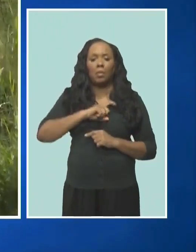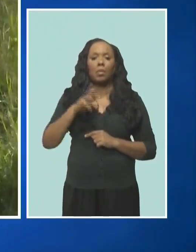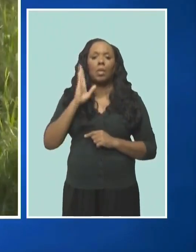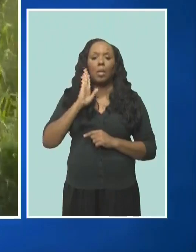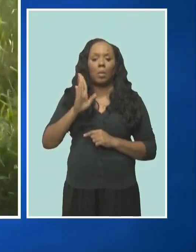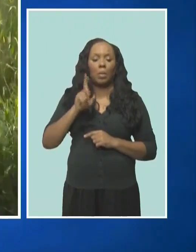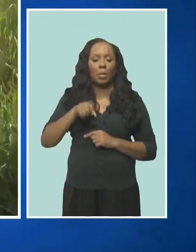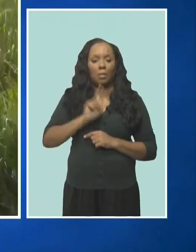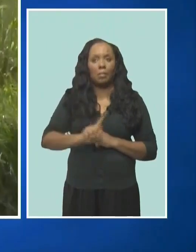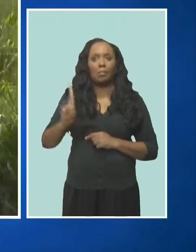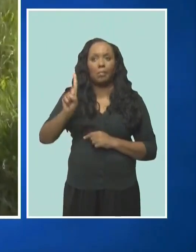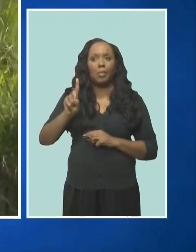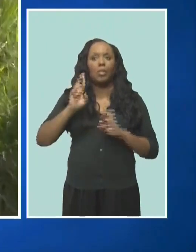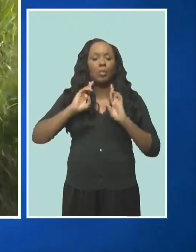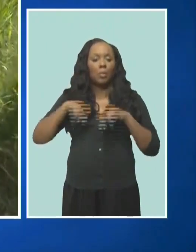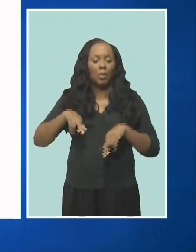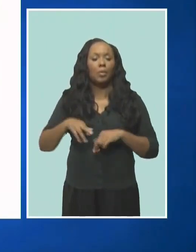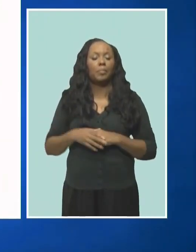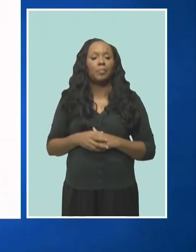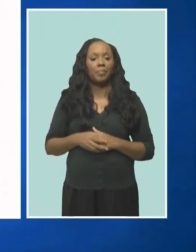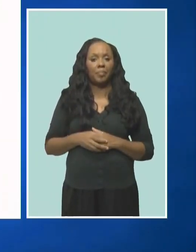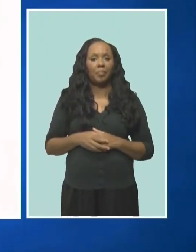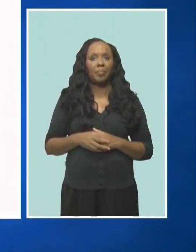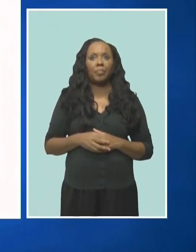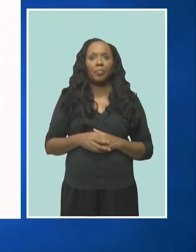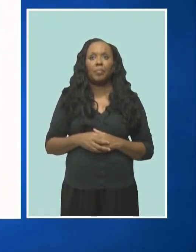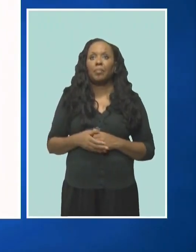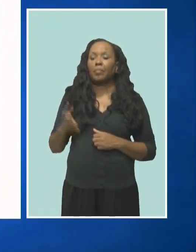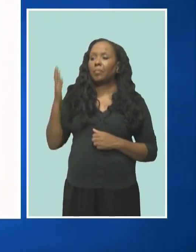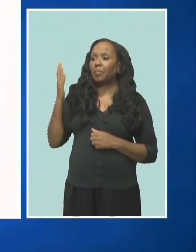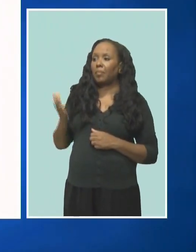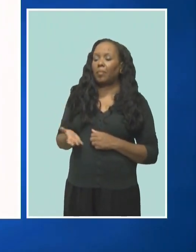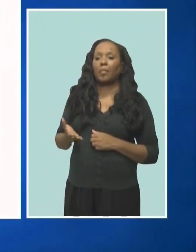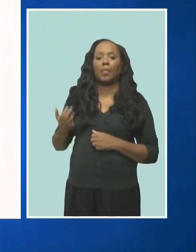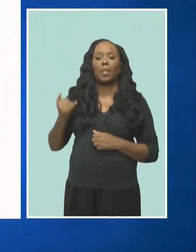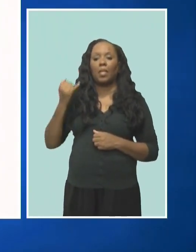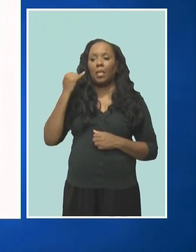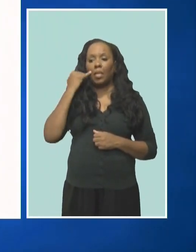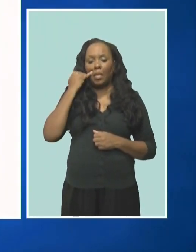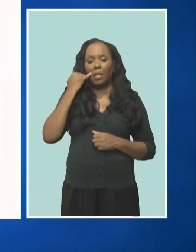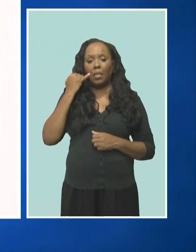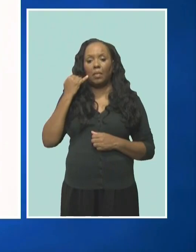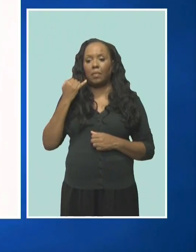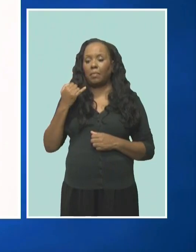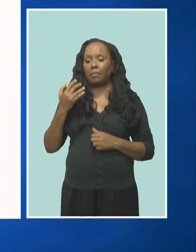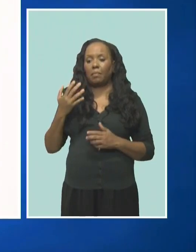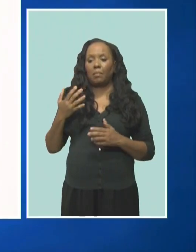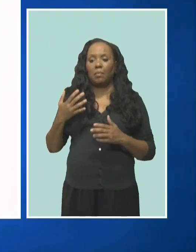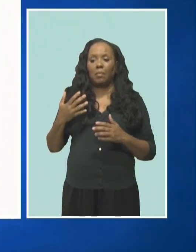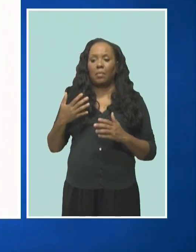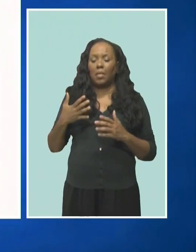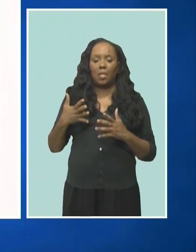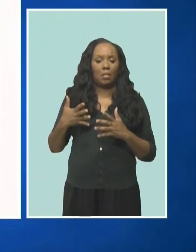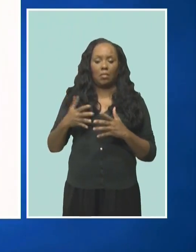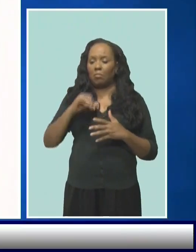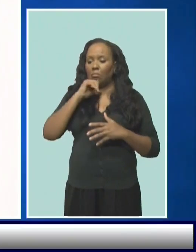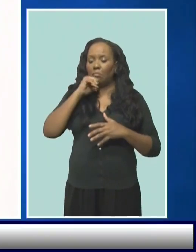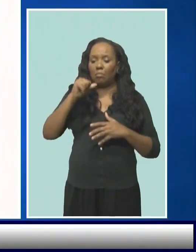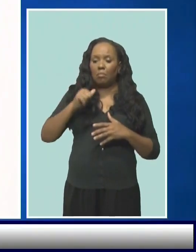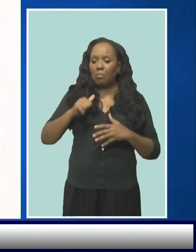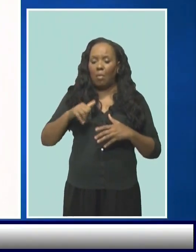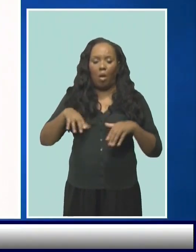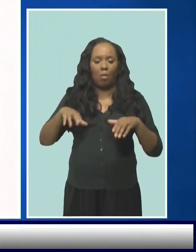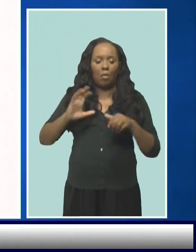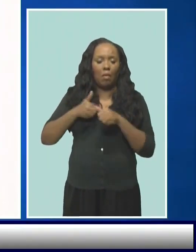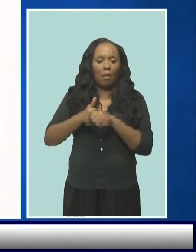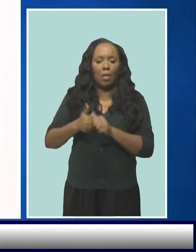to respond to accident scenes. If there's a breach of the peace at the scene, if the drivers do not do as what is required by